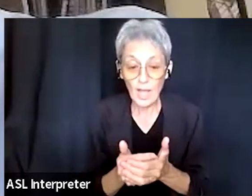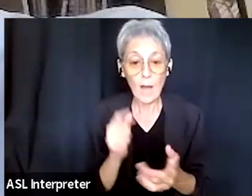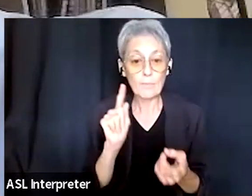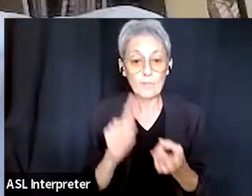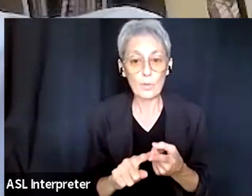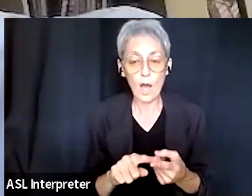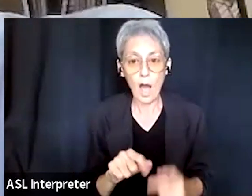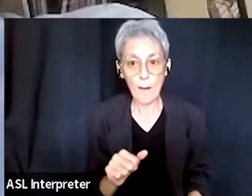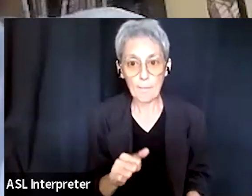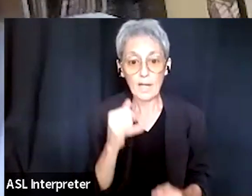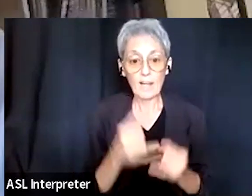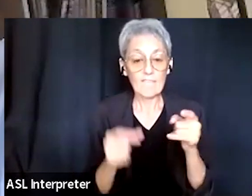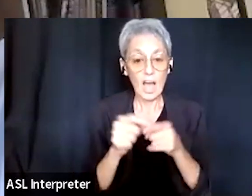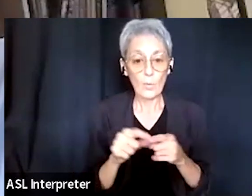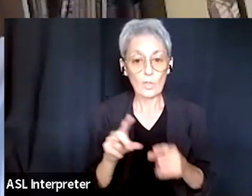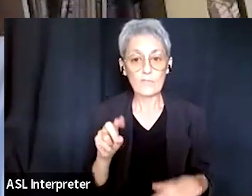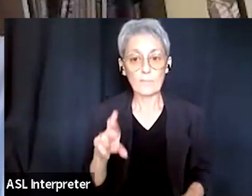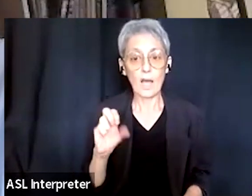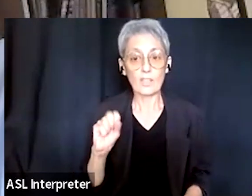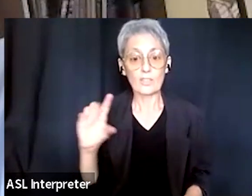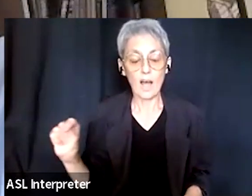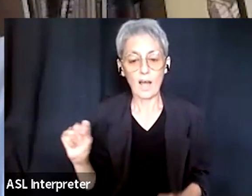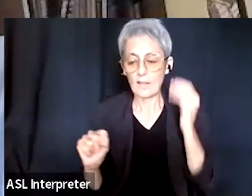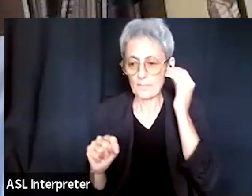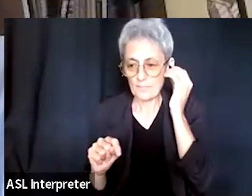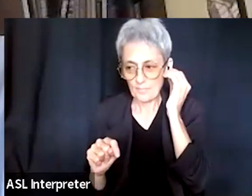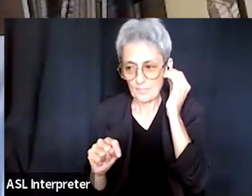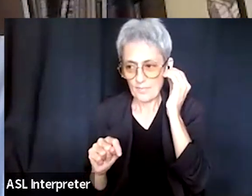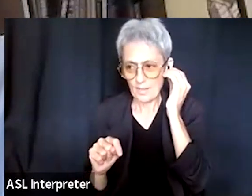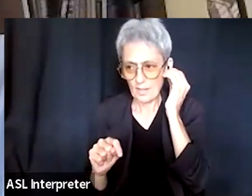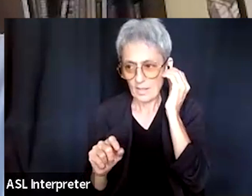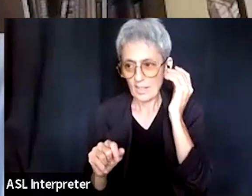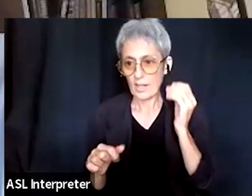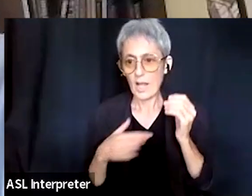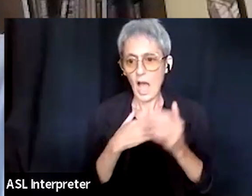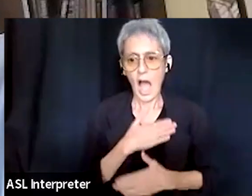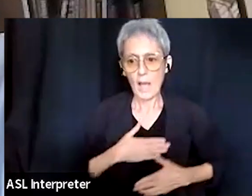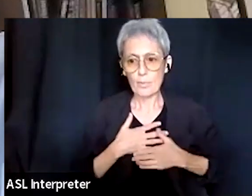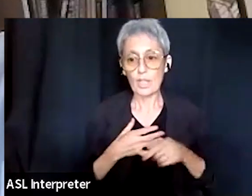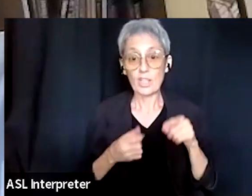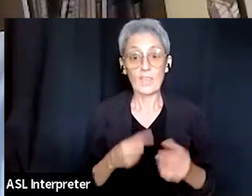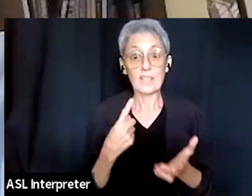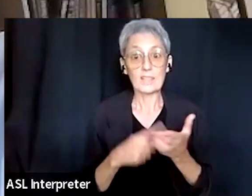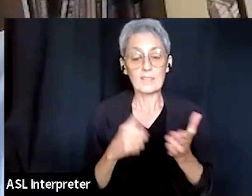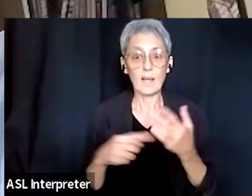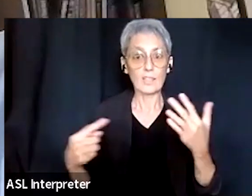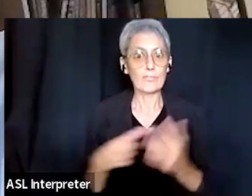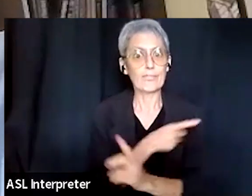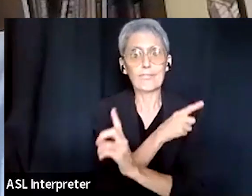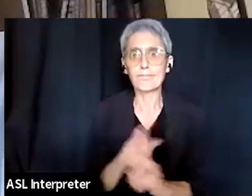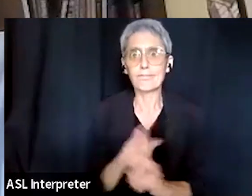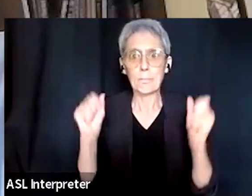final words from Dr. Scott. I appreciate how lively this discussion has gotten.